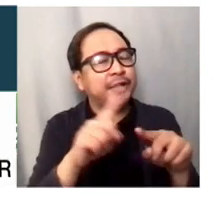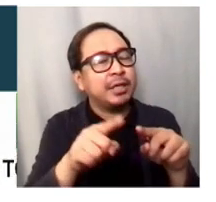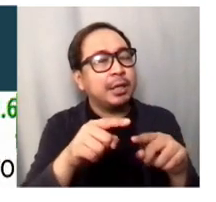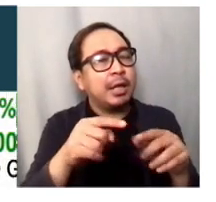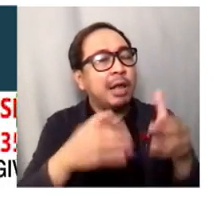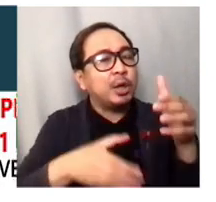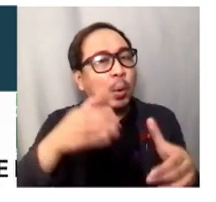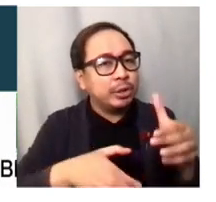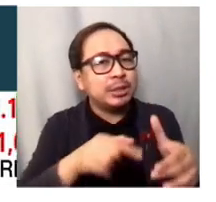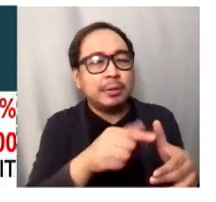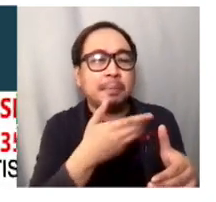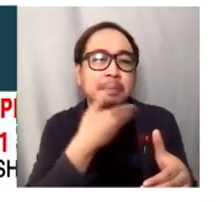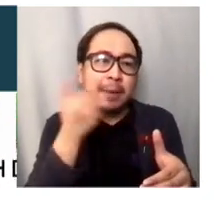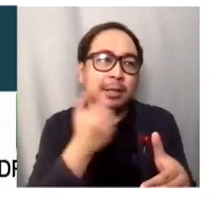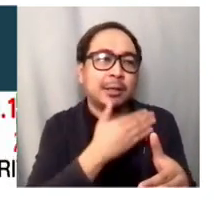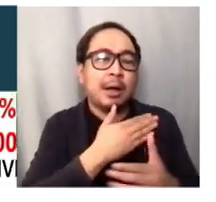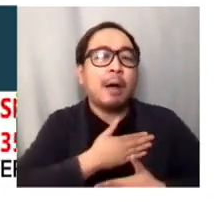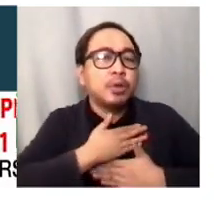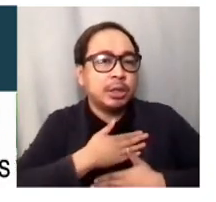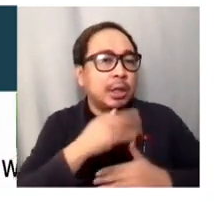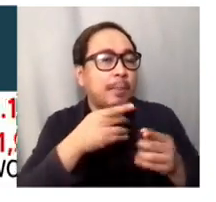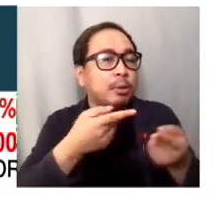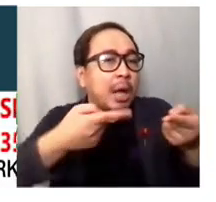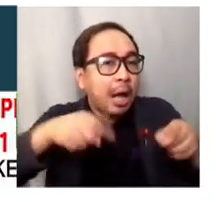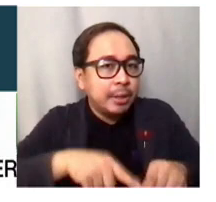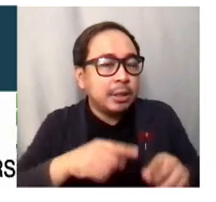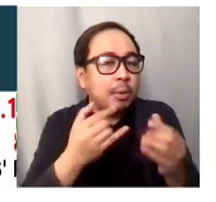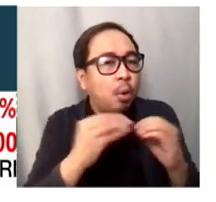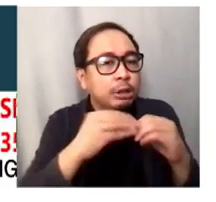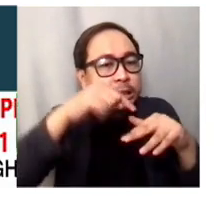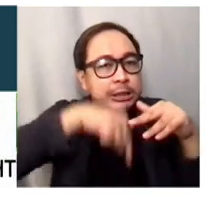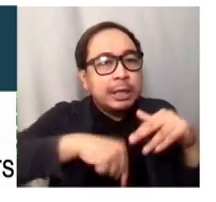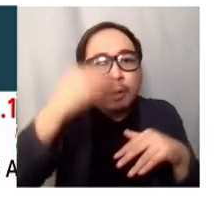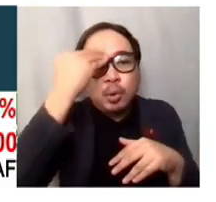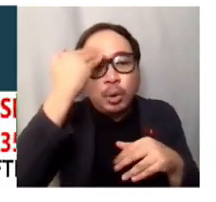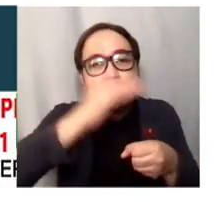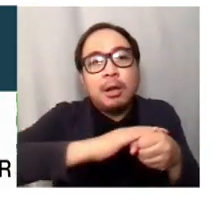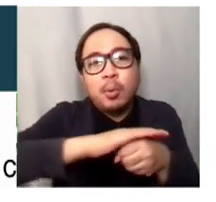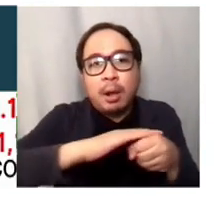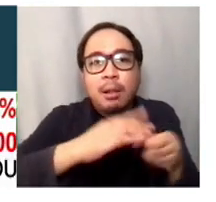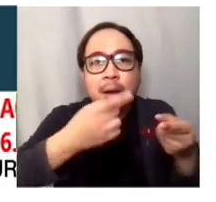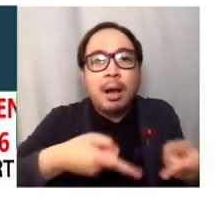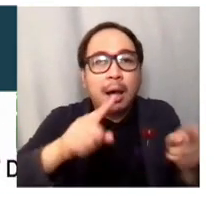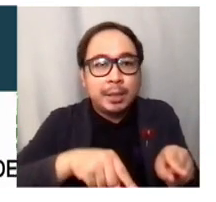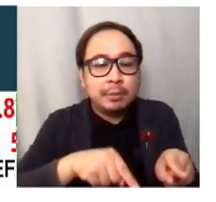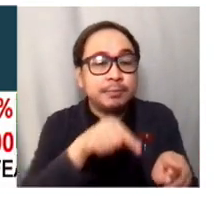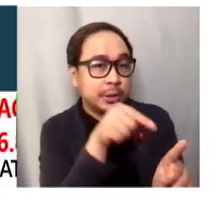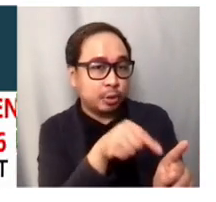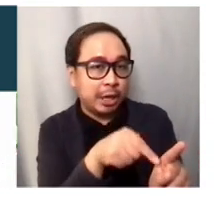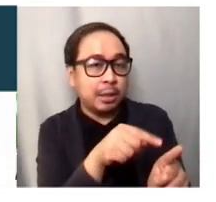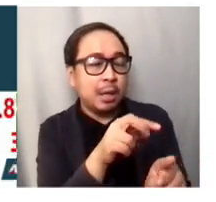better appreciation of the circumstances and more intimate knowledge of the local reality so that they can truly